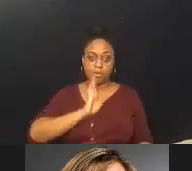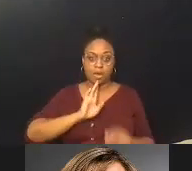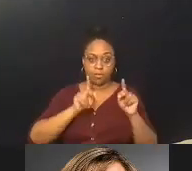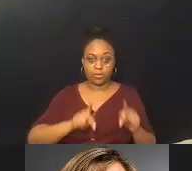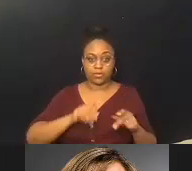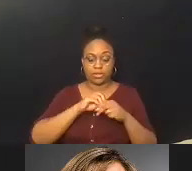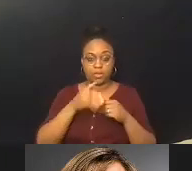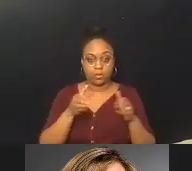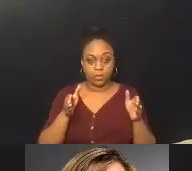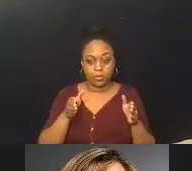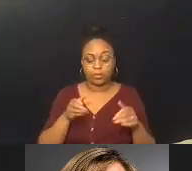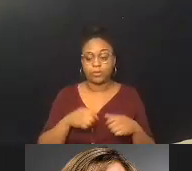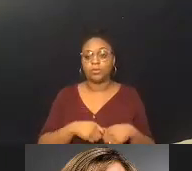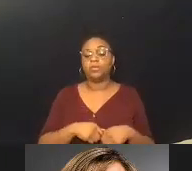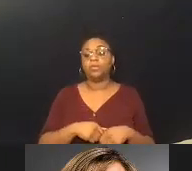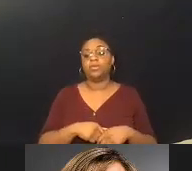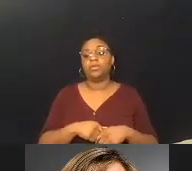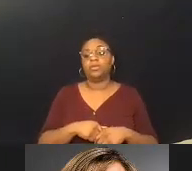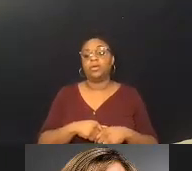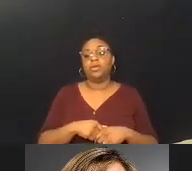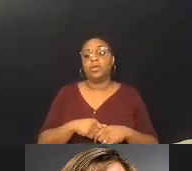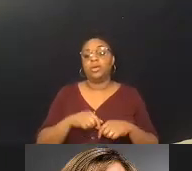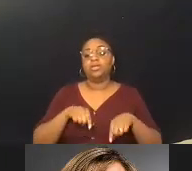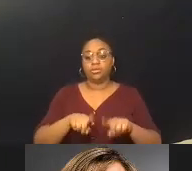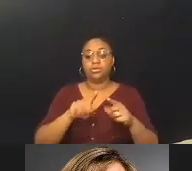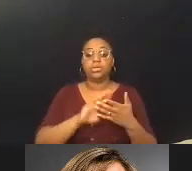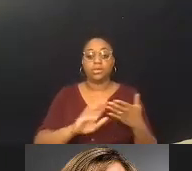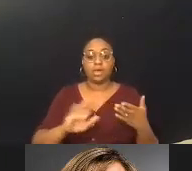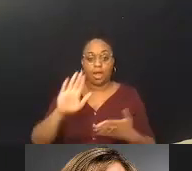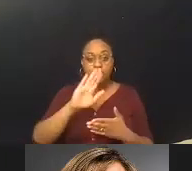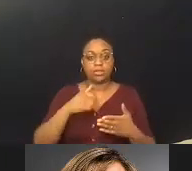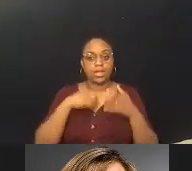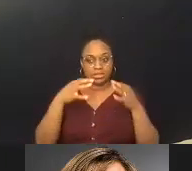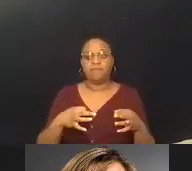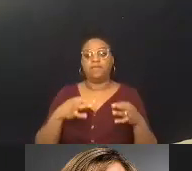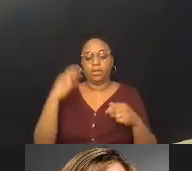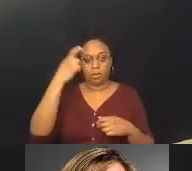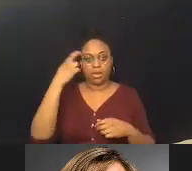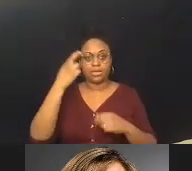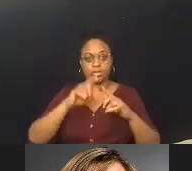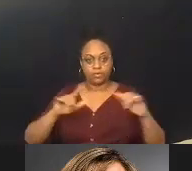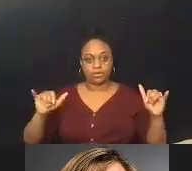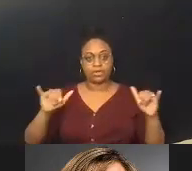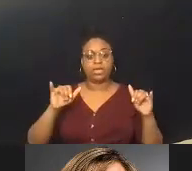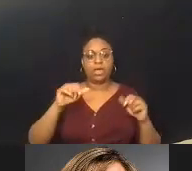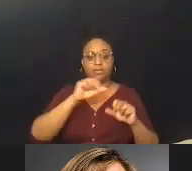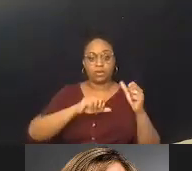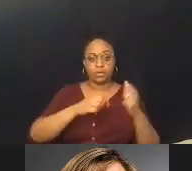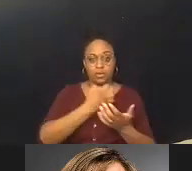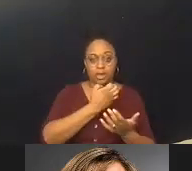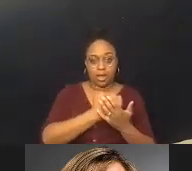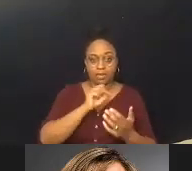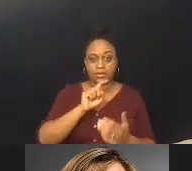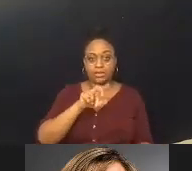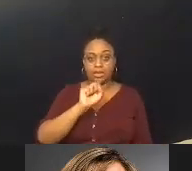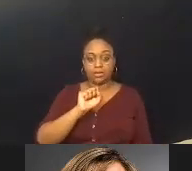even starting to realize, especially in college, diversity of like socioeconomic status. I grew up not with a lot of money, and I